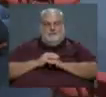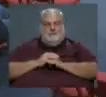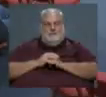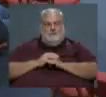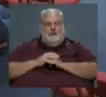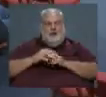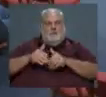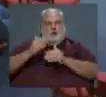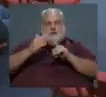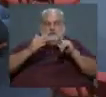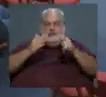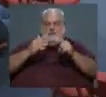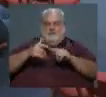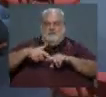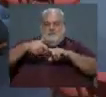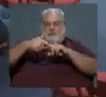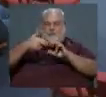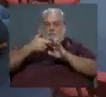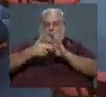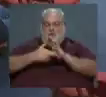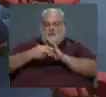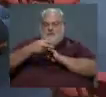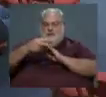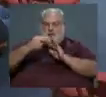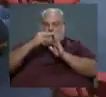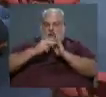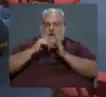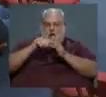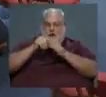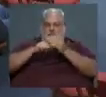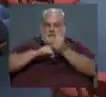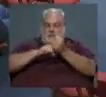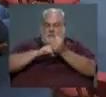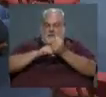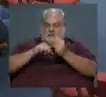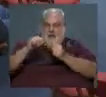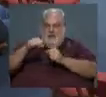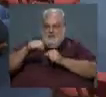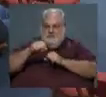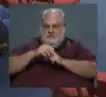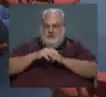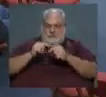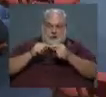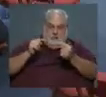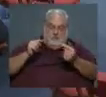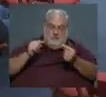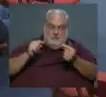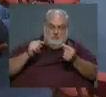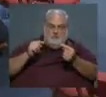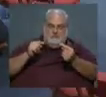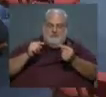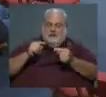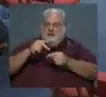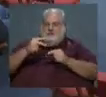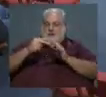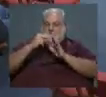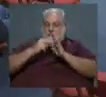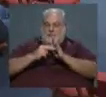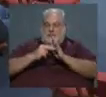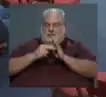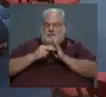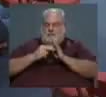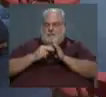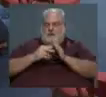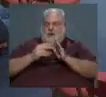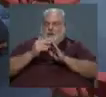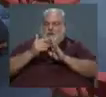There's a motion and a second to suspend the rules and place this ordinance on second reading. All in favor indicate by saying aye. Aye. Opposed, saying nay. Second reading, please.